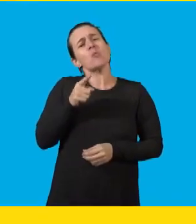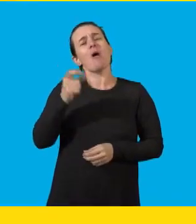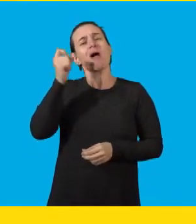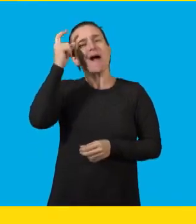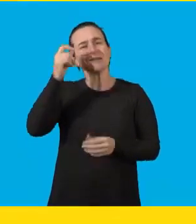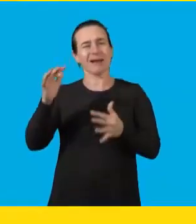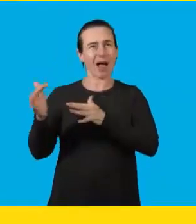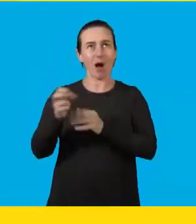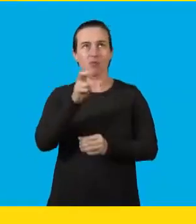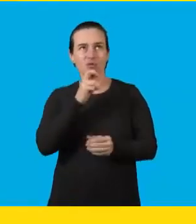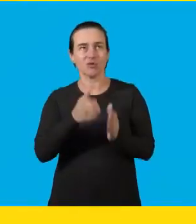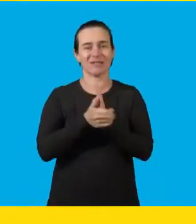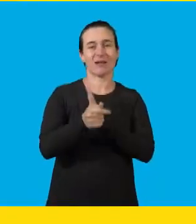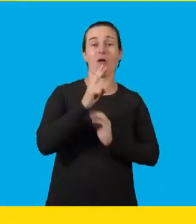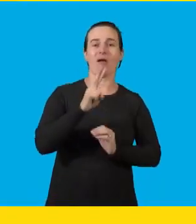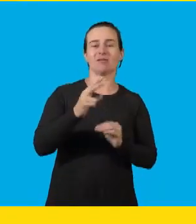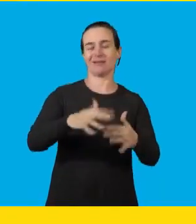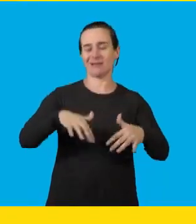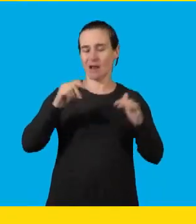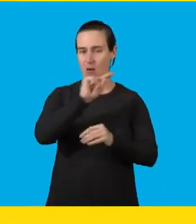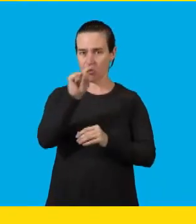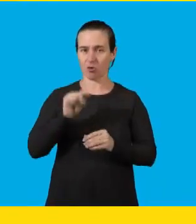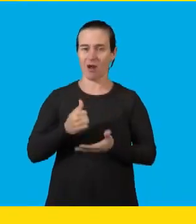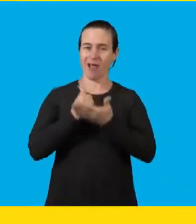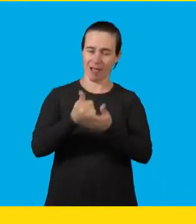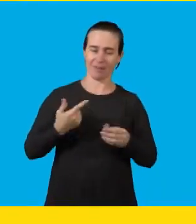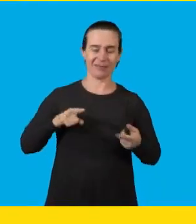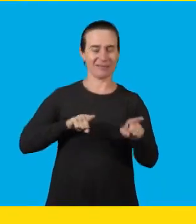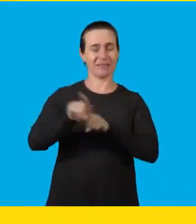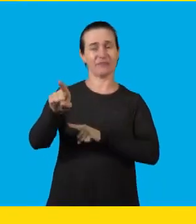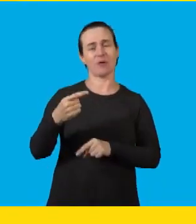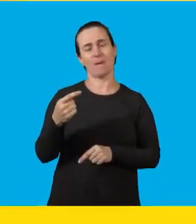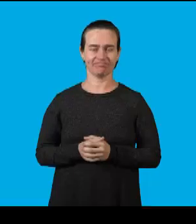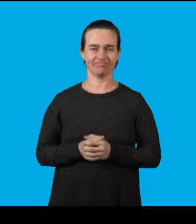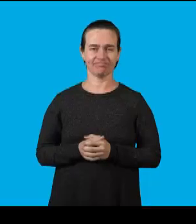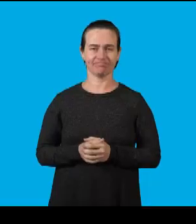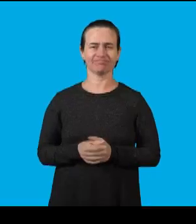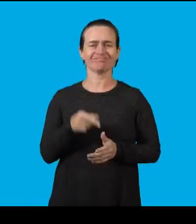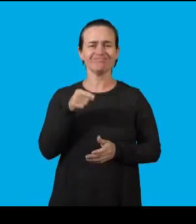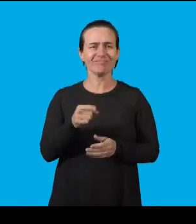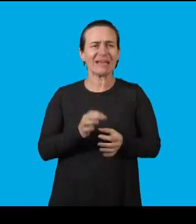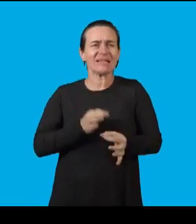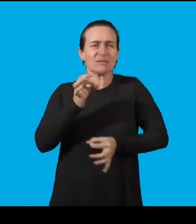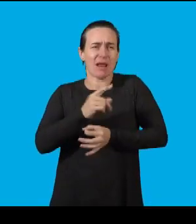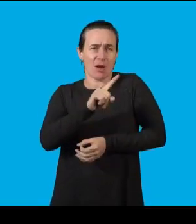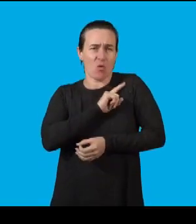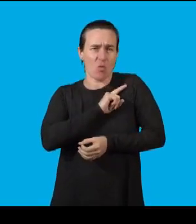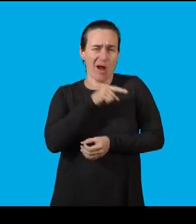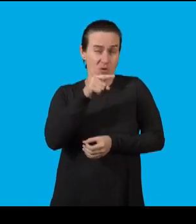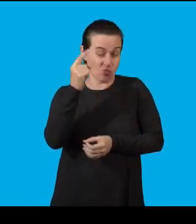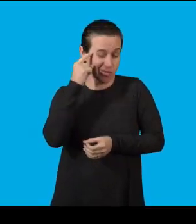your skills to answering exam questions and to help you succeed. Explain why you think